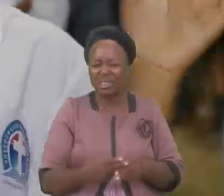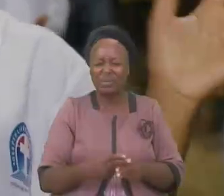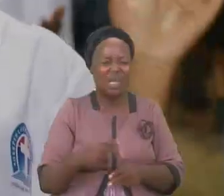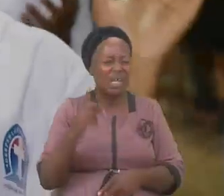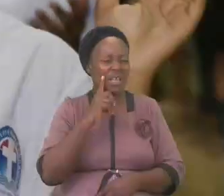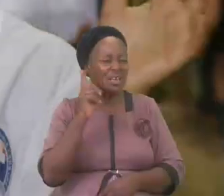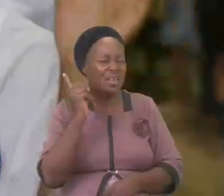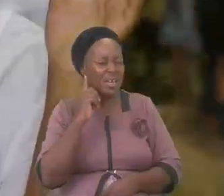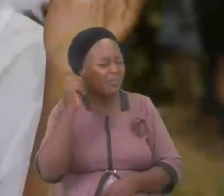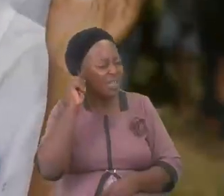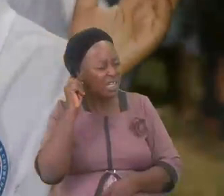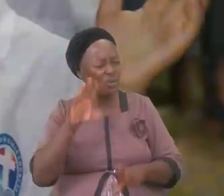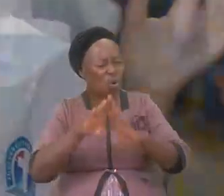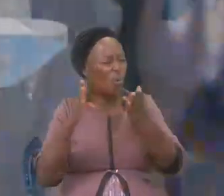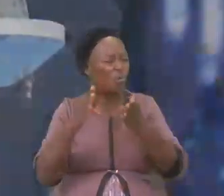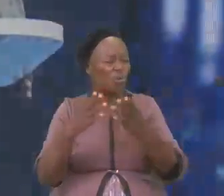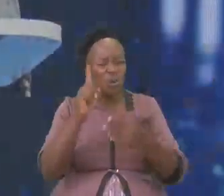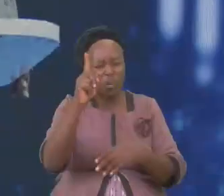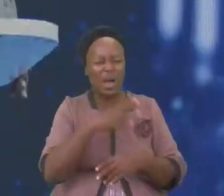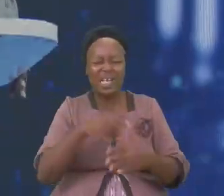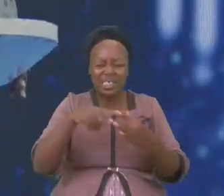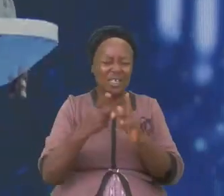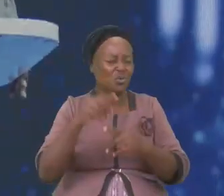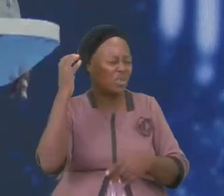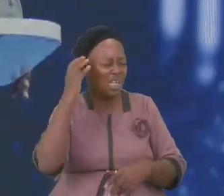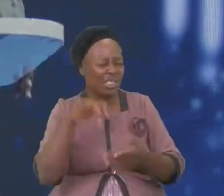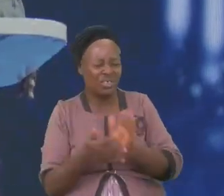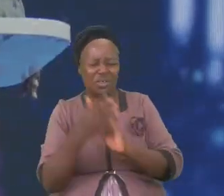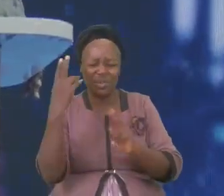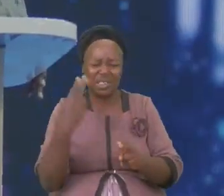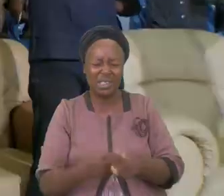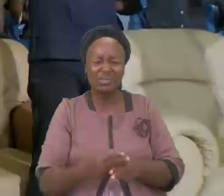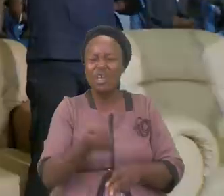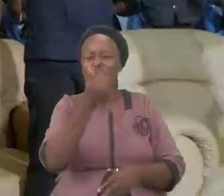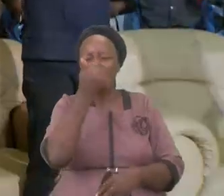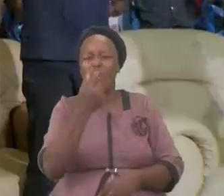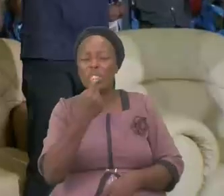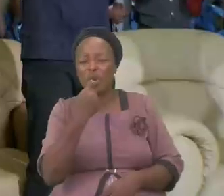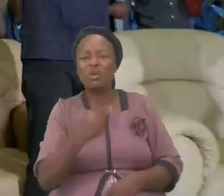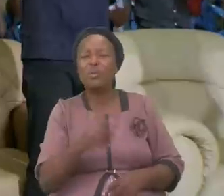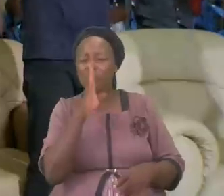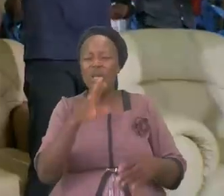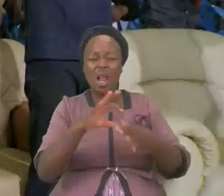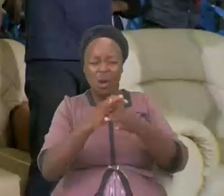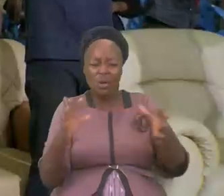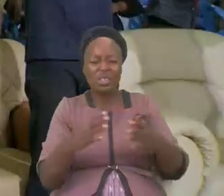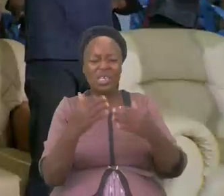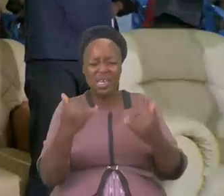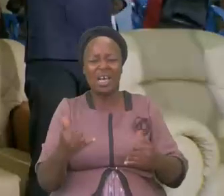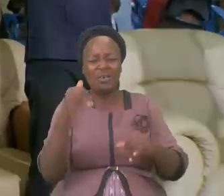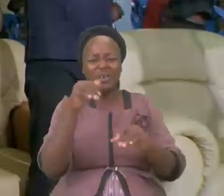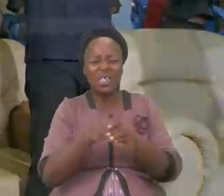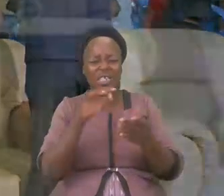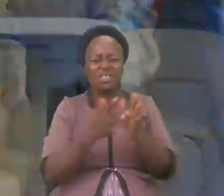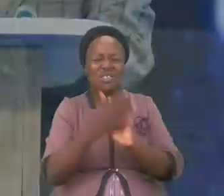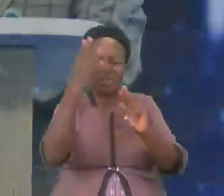hear. Dumb tongues, be loosened in Jesus' name. I pray for those who